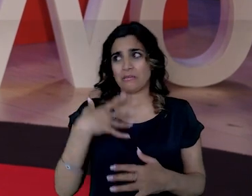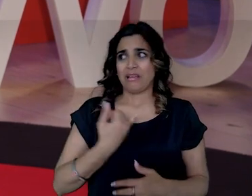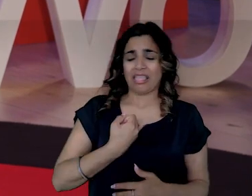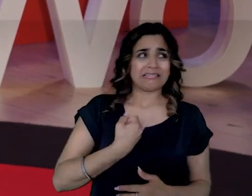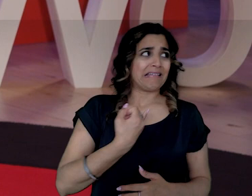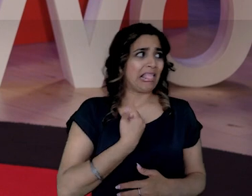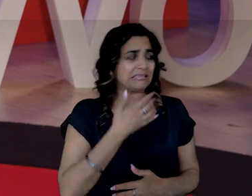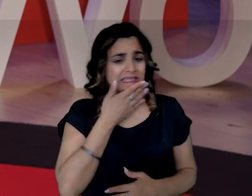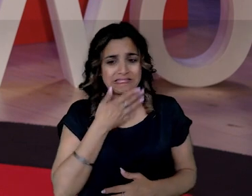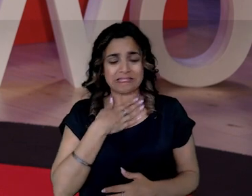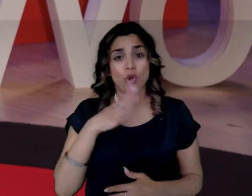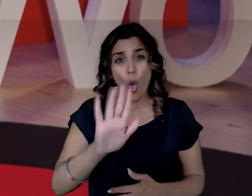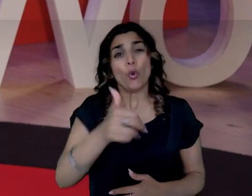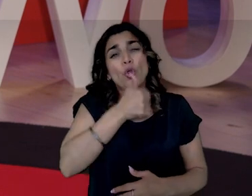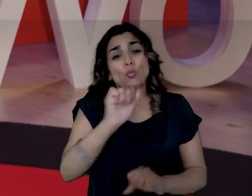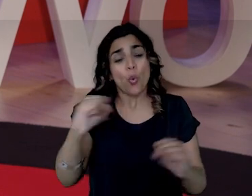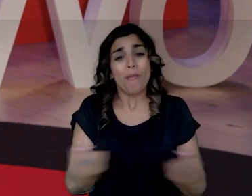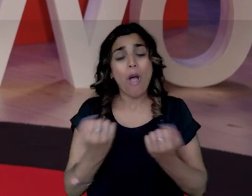guilty about it